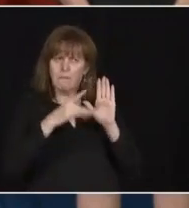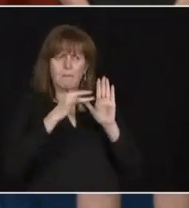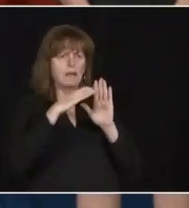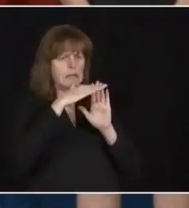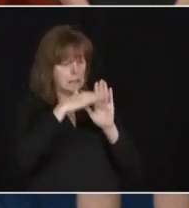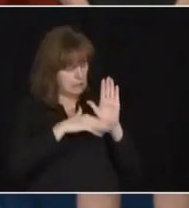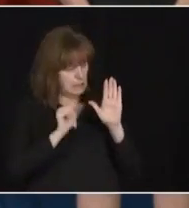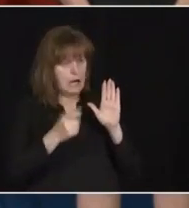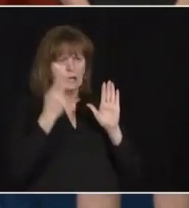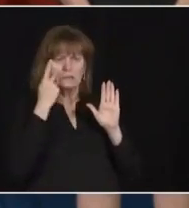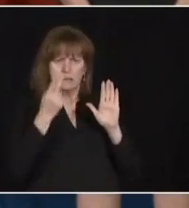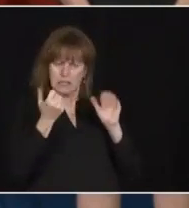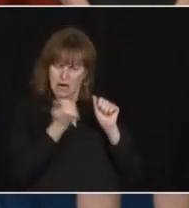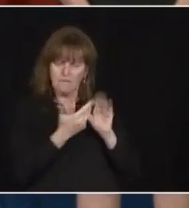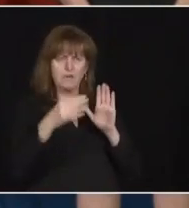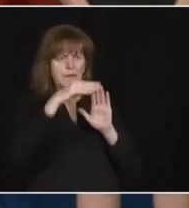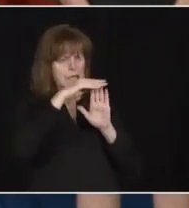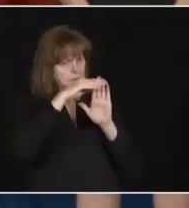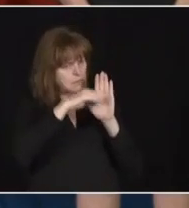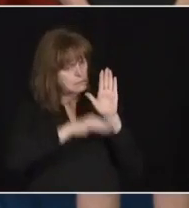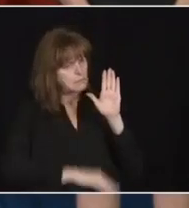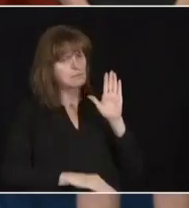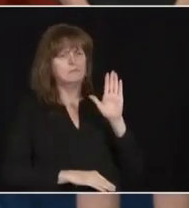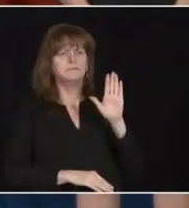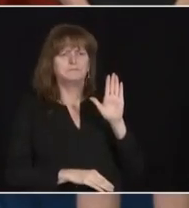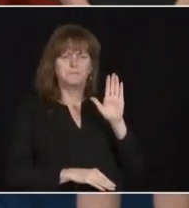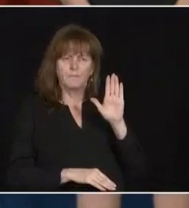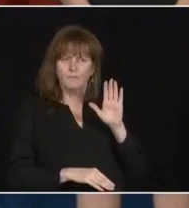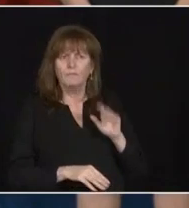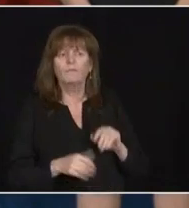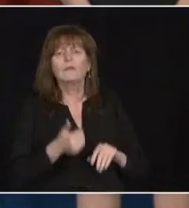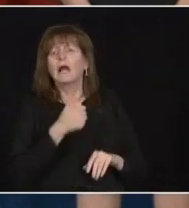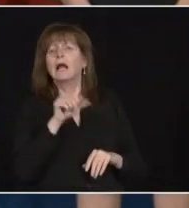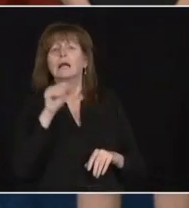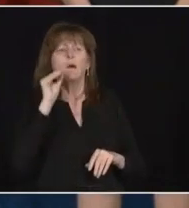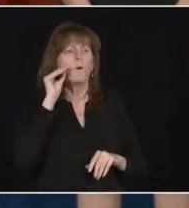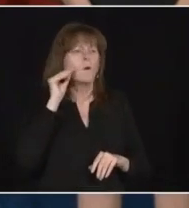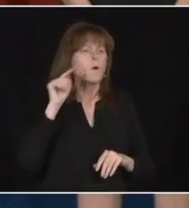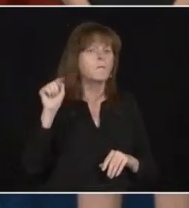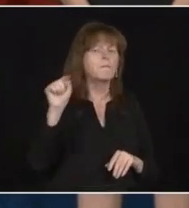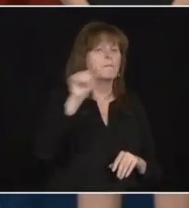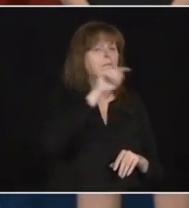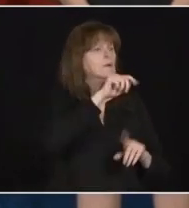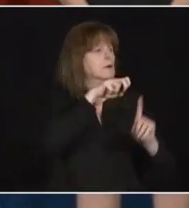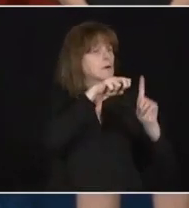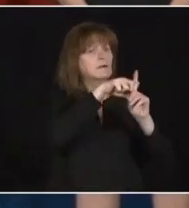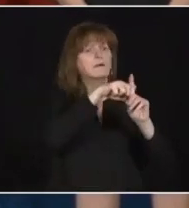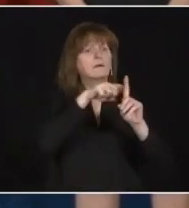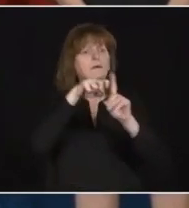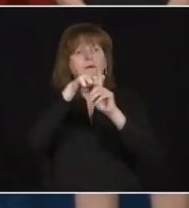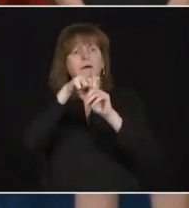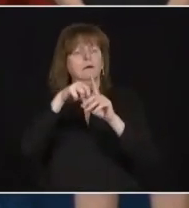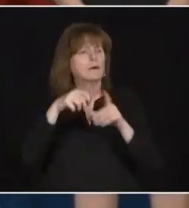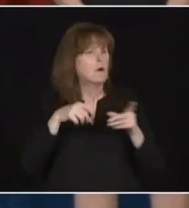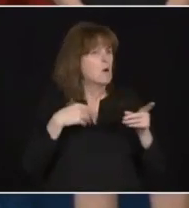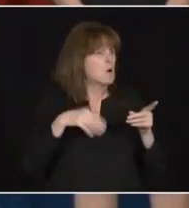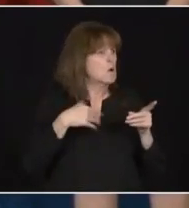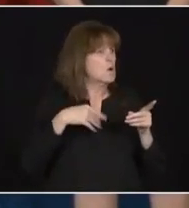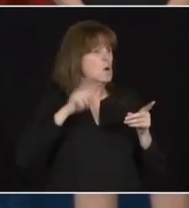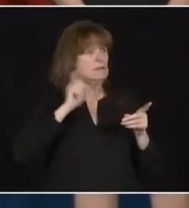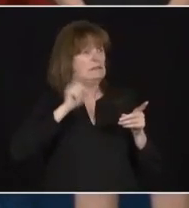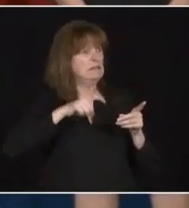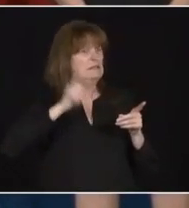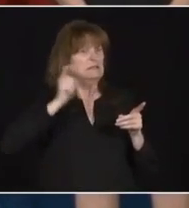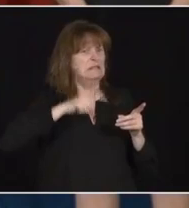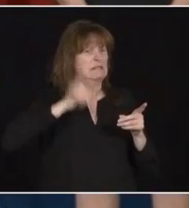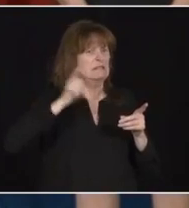homes. And we're making sure that the homes that are identified as urgent need are getting the help that they need.